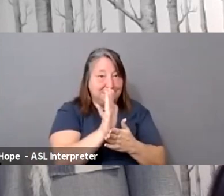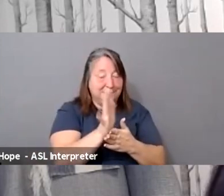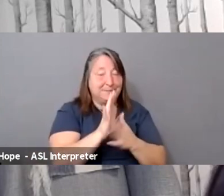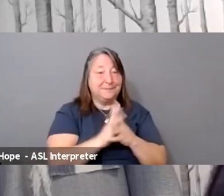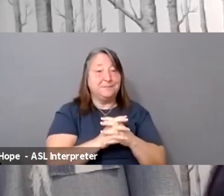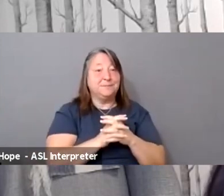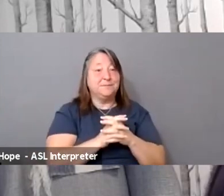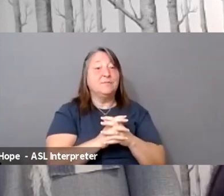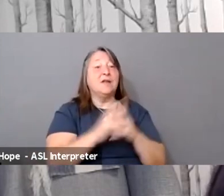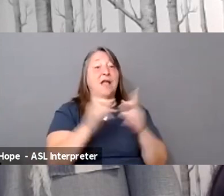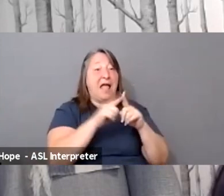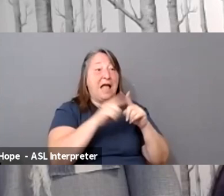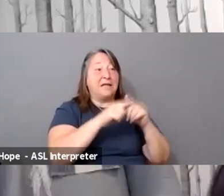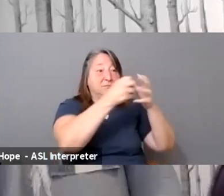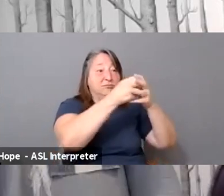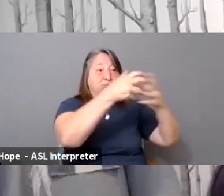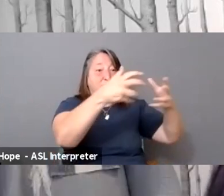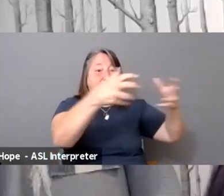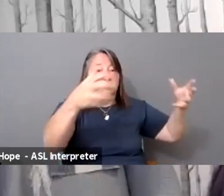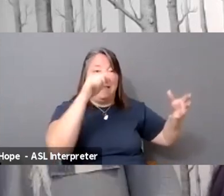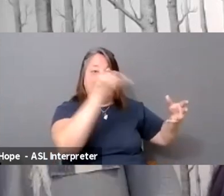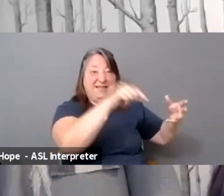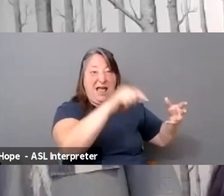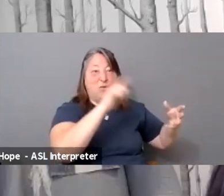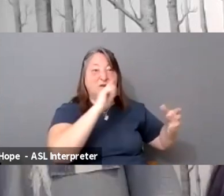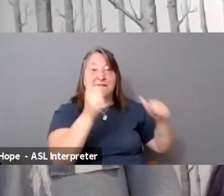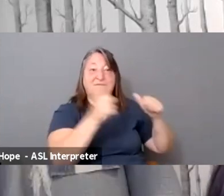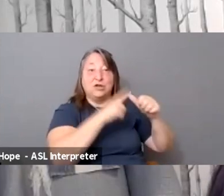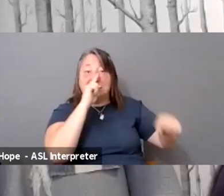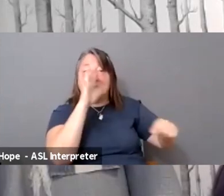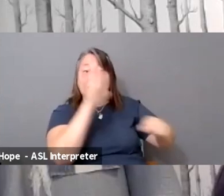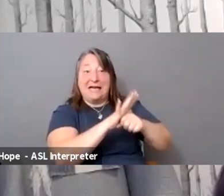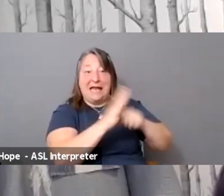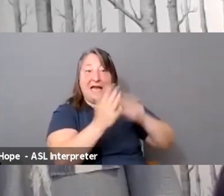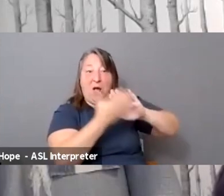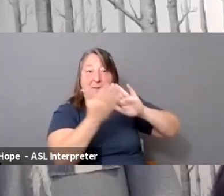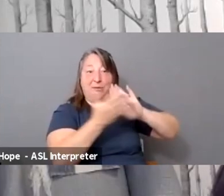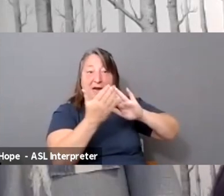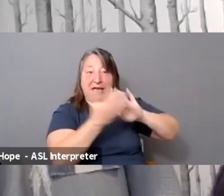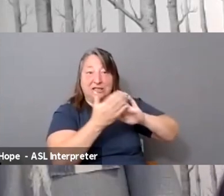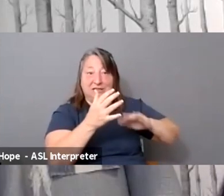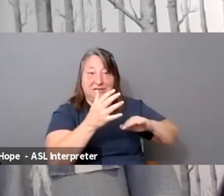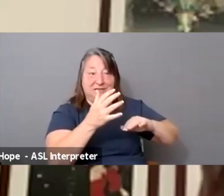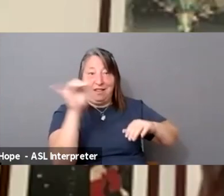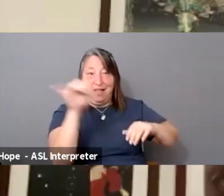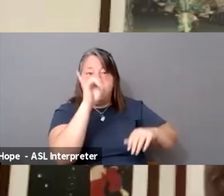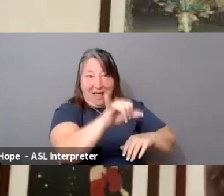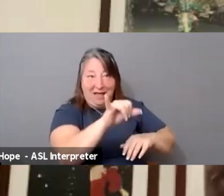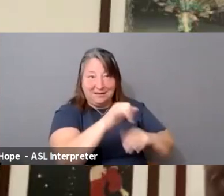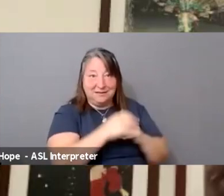it got built up, it was actually the first dedicated operation of its kind at a studio. And it's